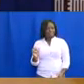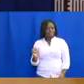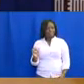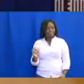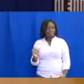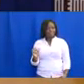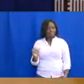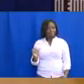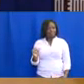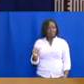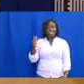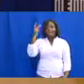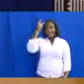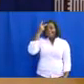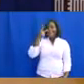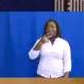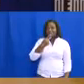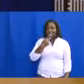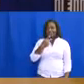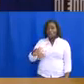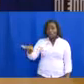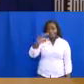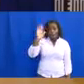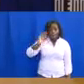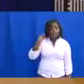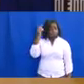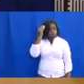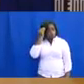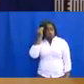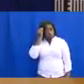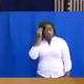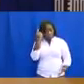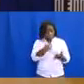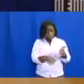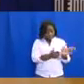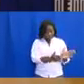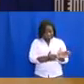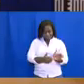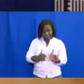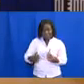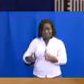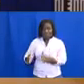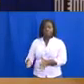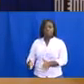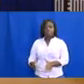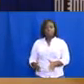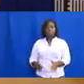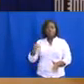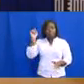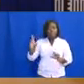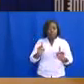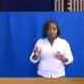My parents are concerned that they have been problem